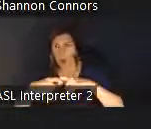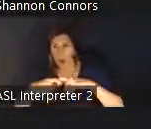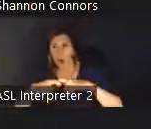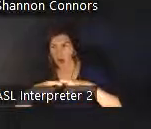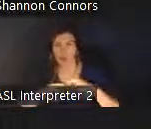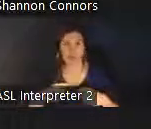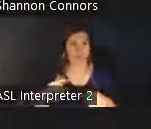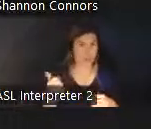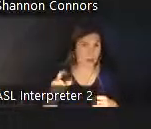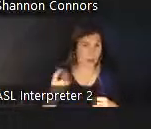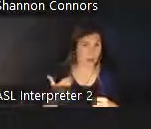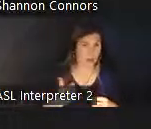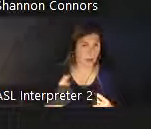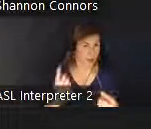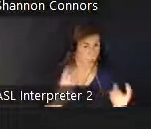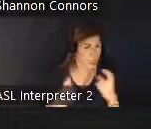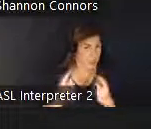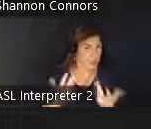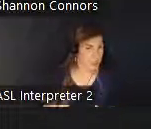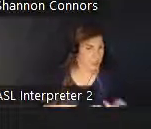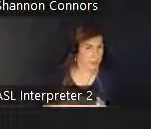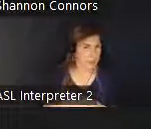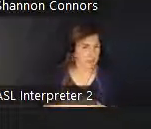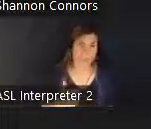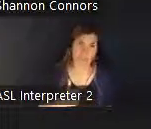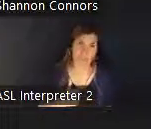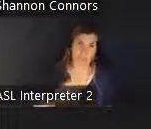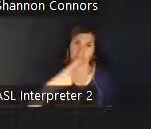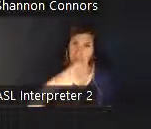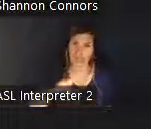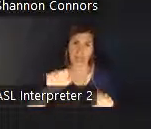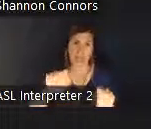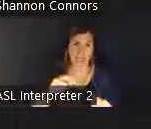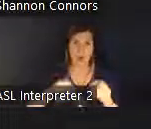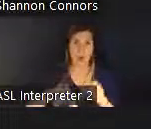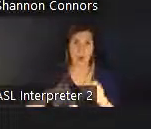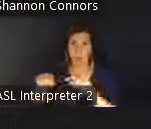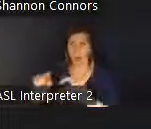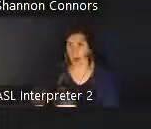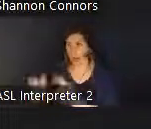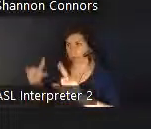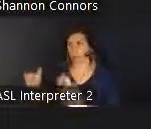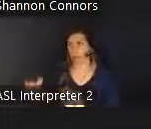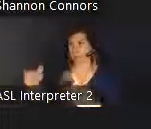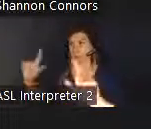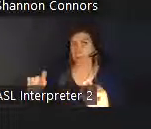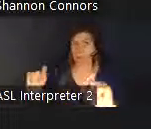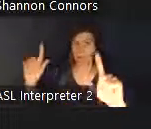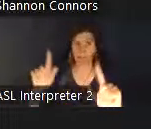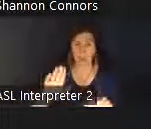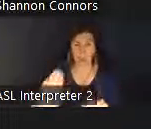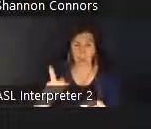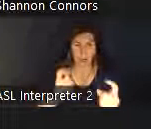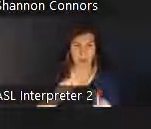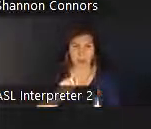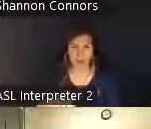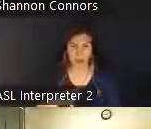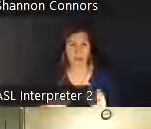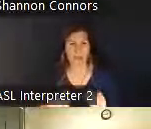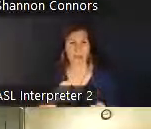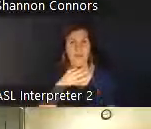have. I'm happy to go back and share more details about the wildlife menu, but I'm interested to see what questions folks want to